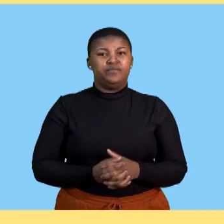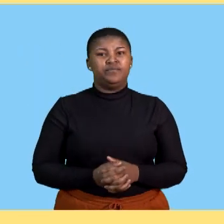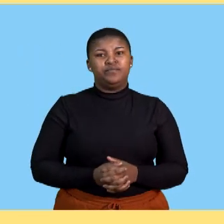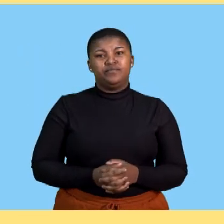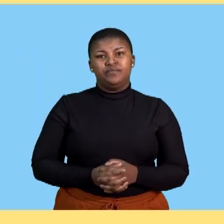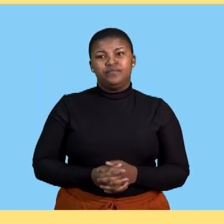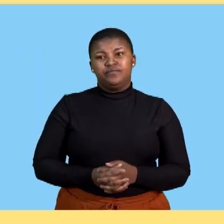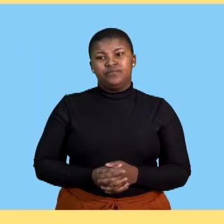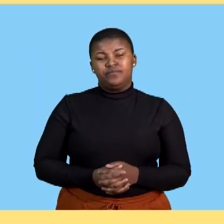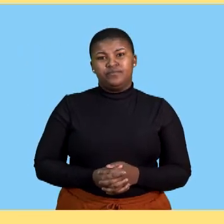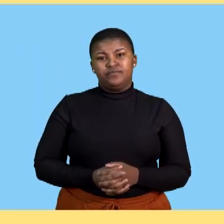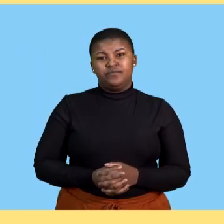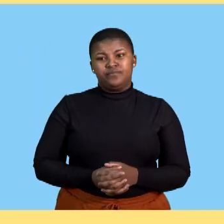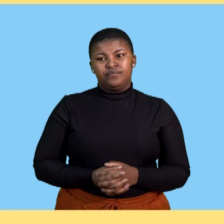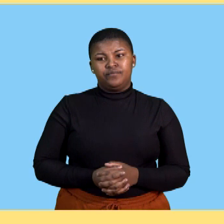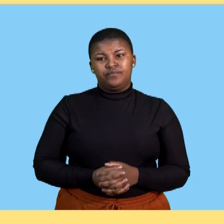2023.